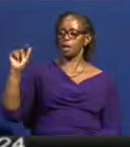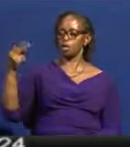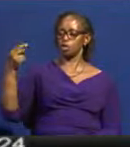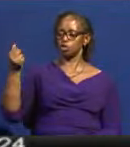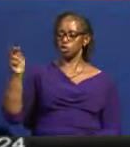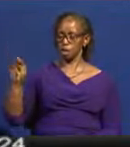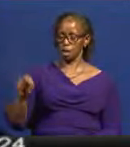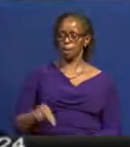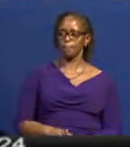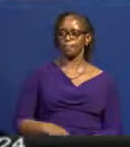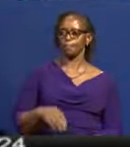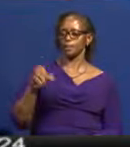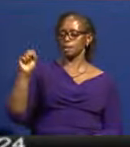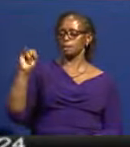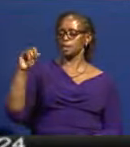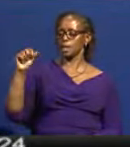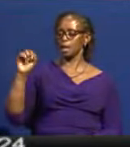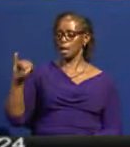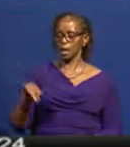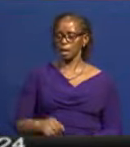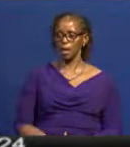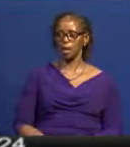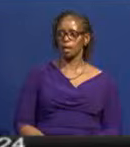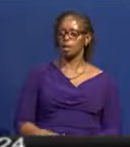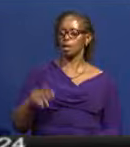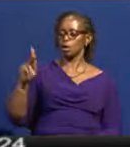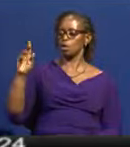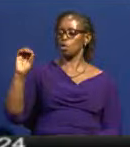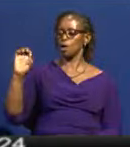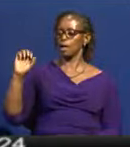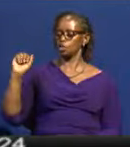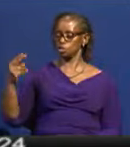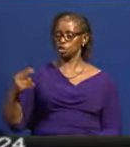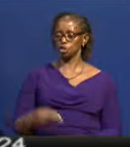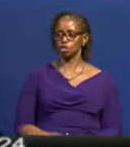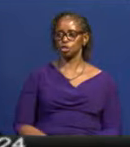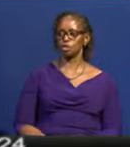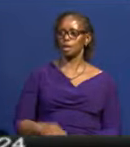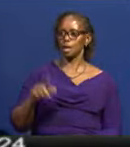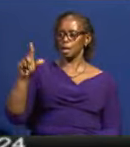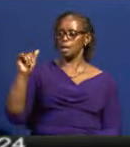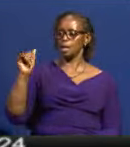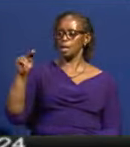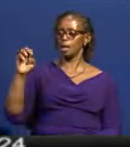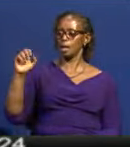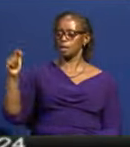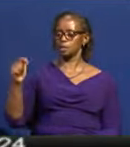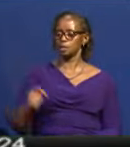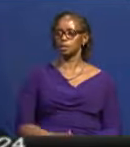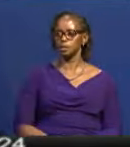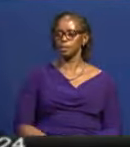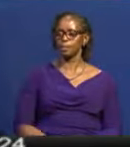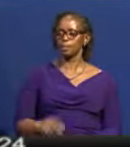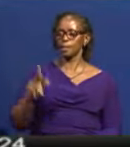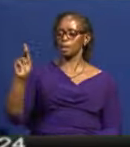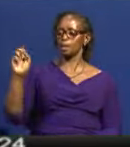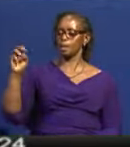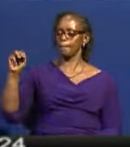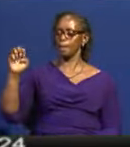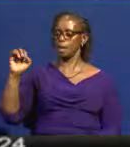Francis Sigei, Kipngetich Koech, Lynette Chepkoril Toto, Justice